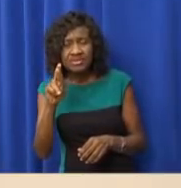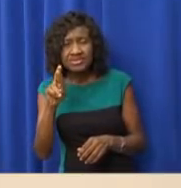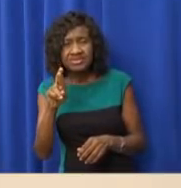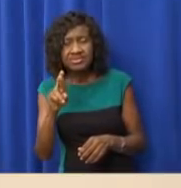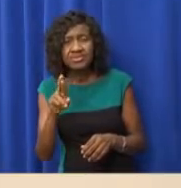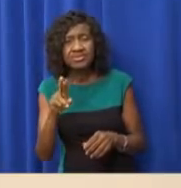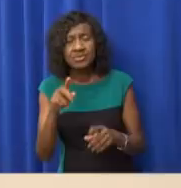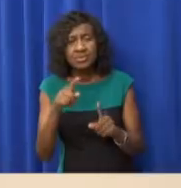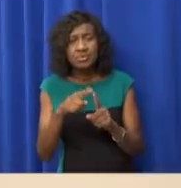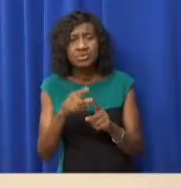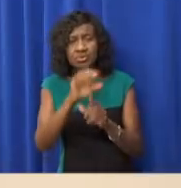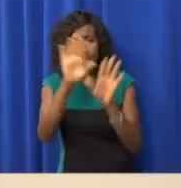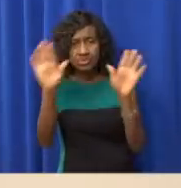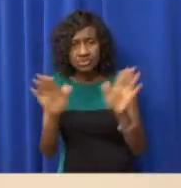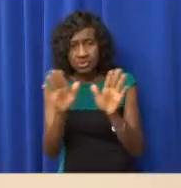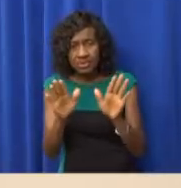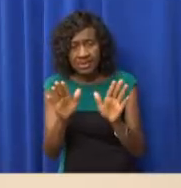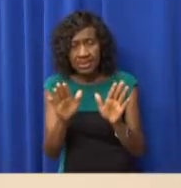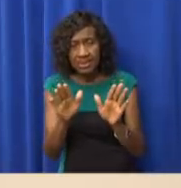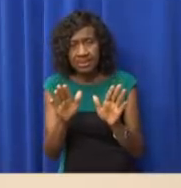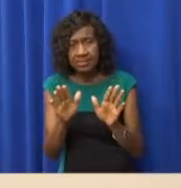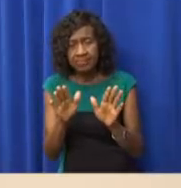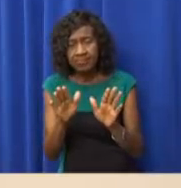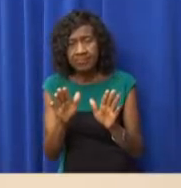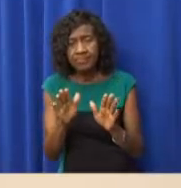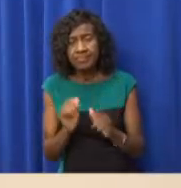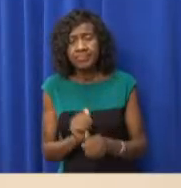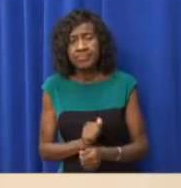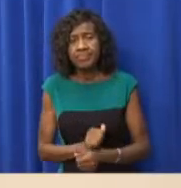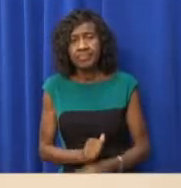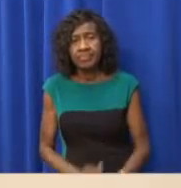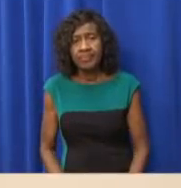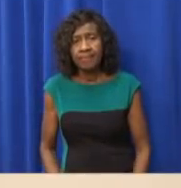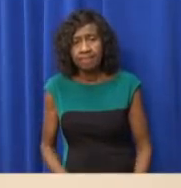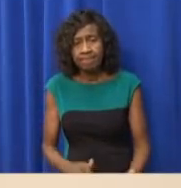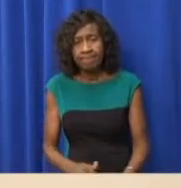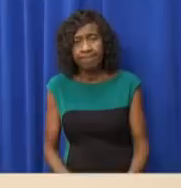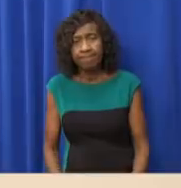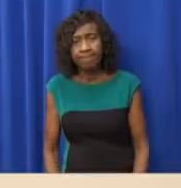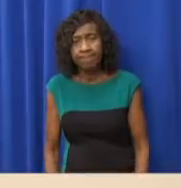coming, because the deadline had previously been 31st of May.